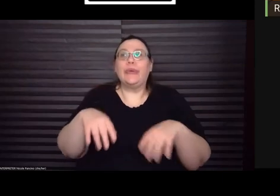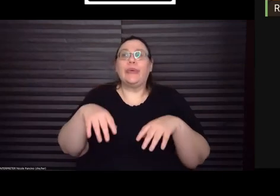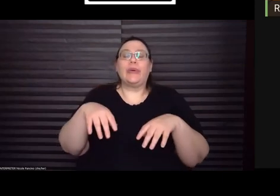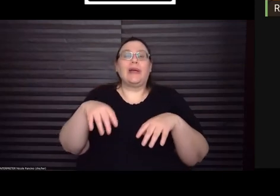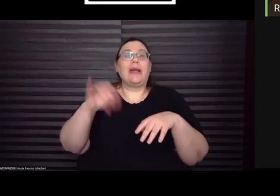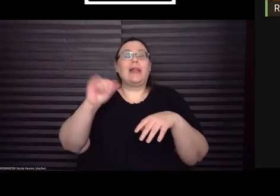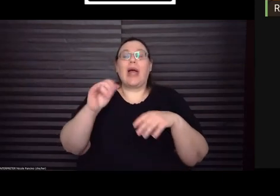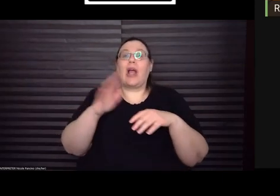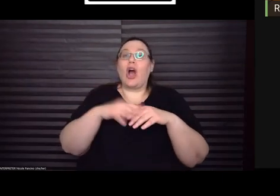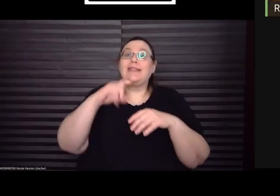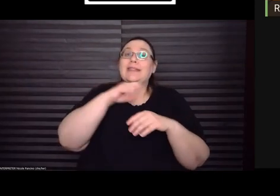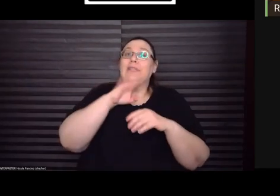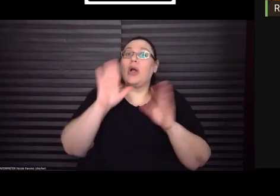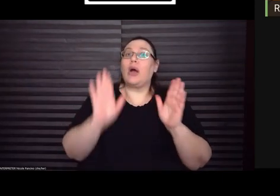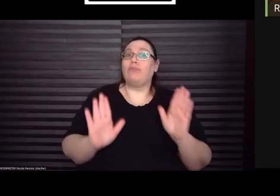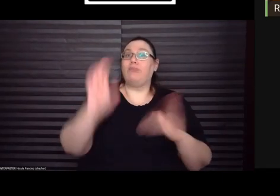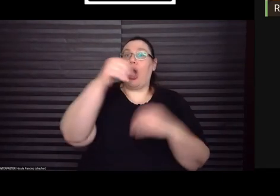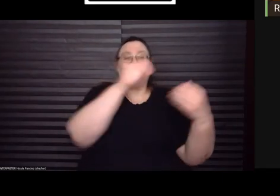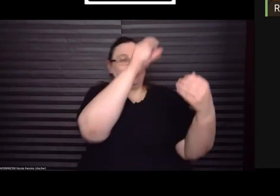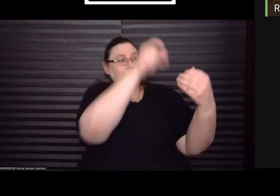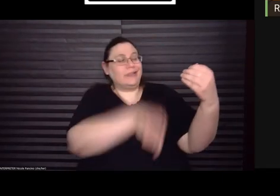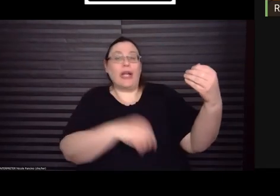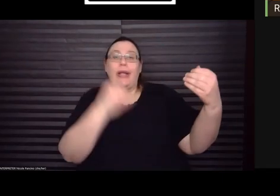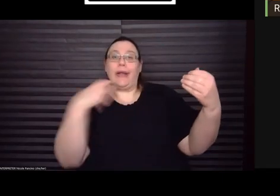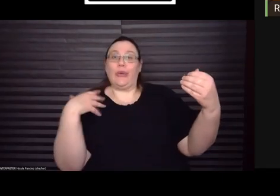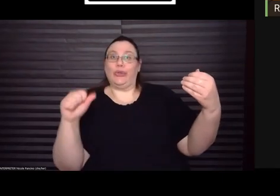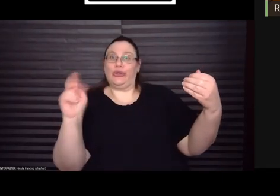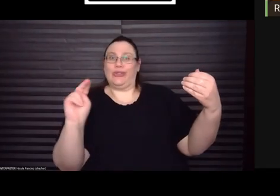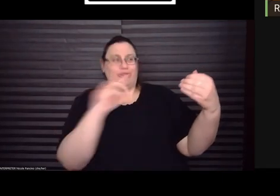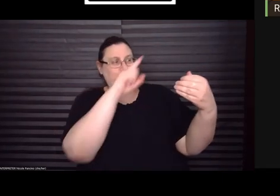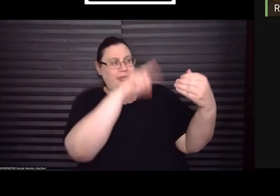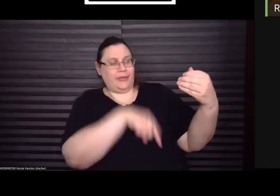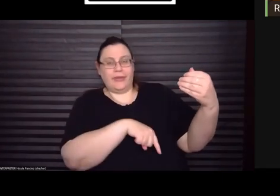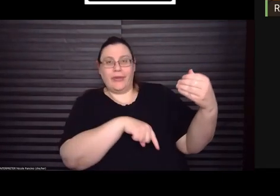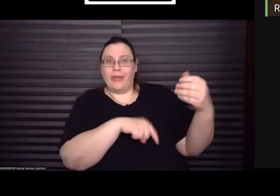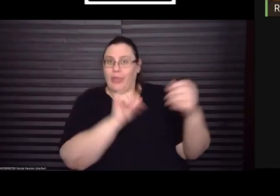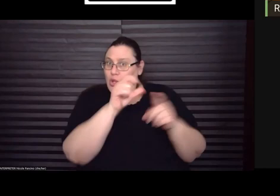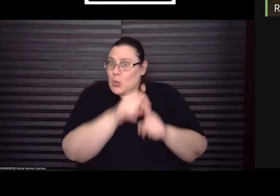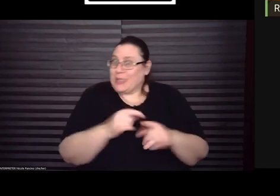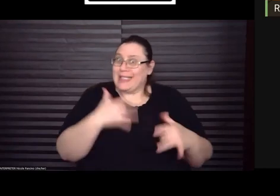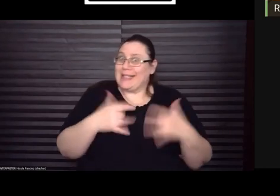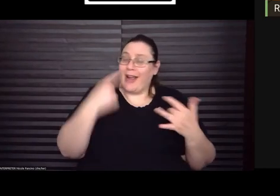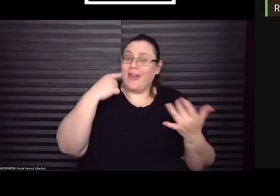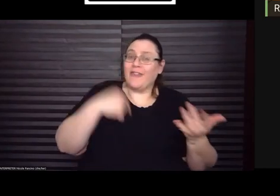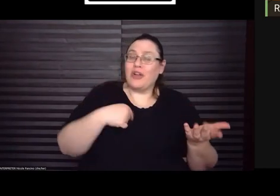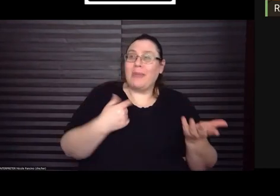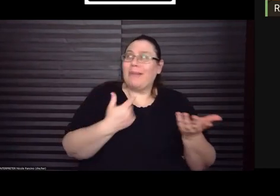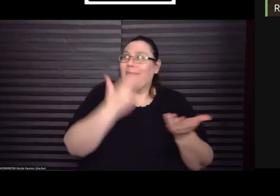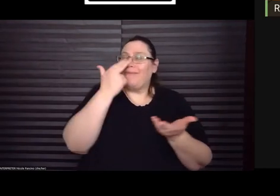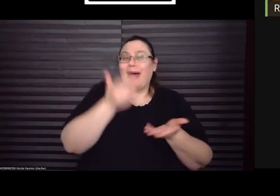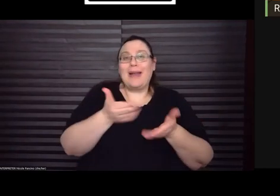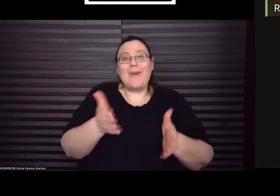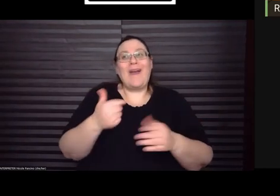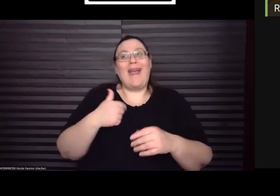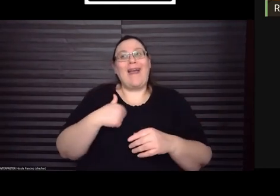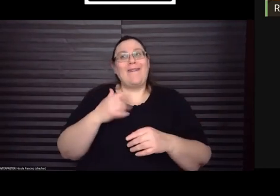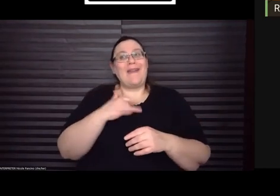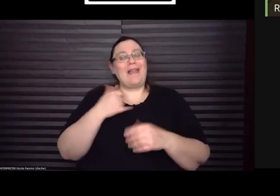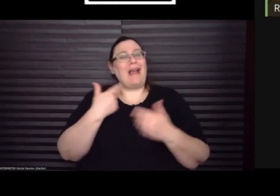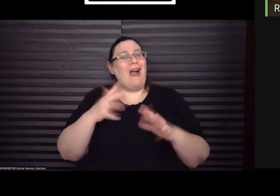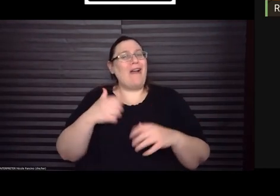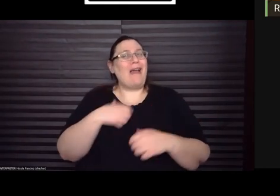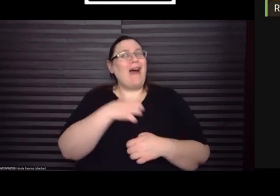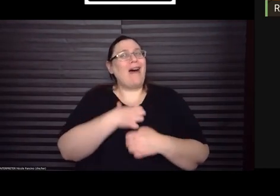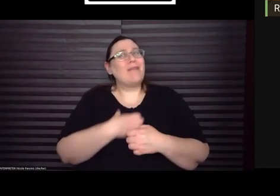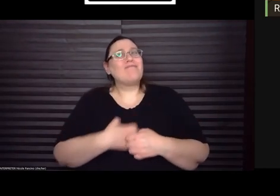the nutrition on the side of the cereal box. Like those words were like exciting to me, you know? So in a funny way, I feel like I had